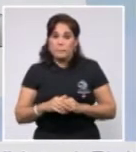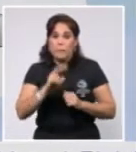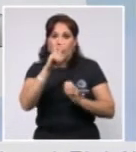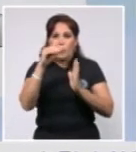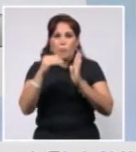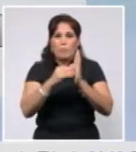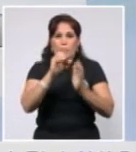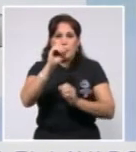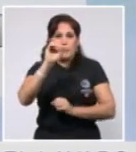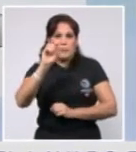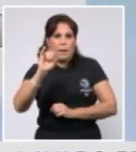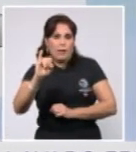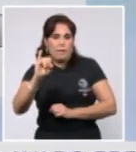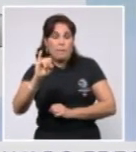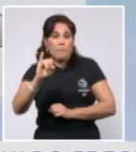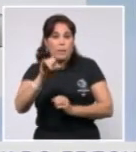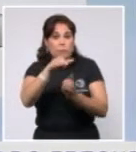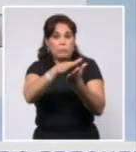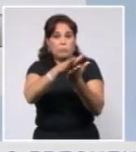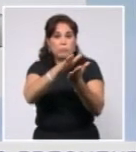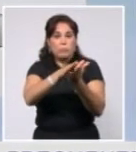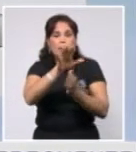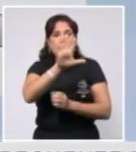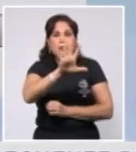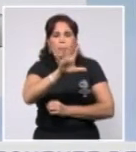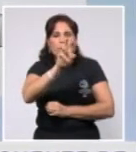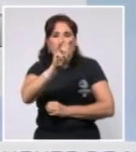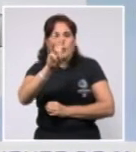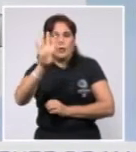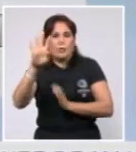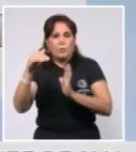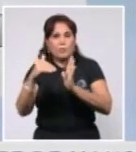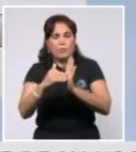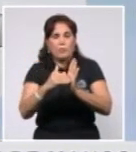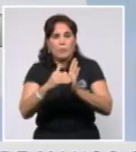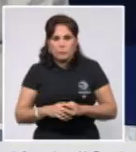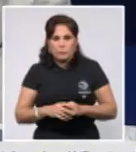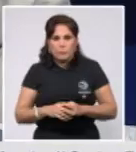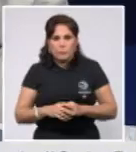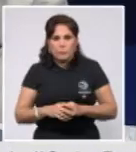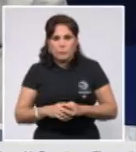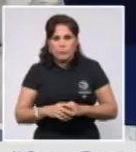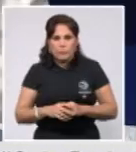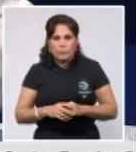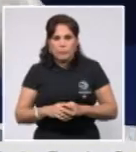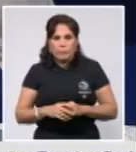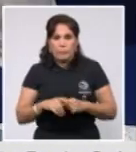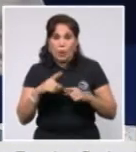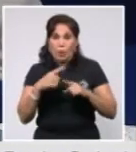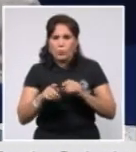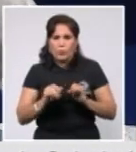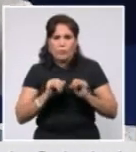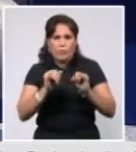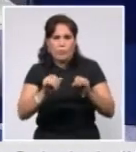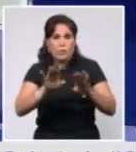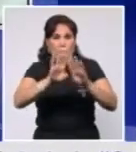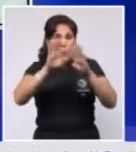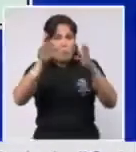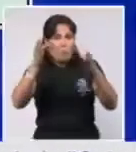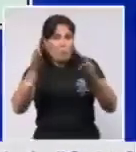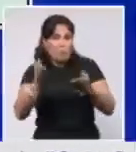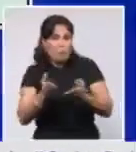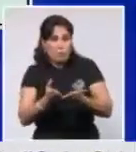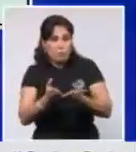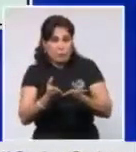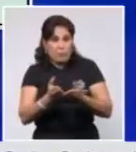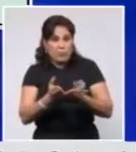534,546 and a mortality rate of 3.38%. The United States continues to top the